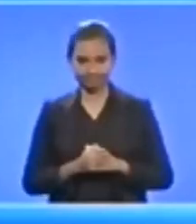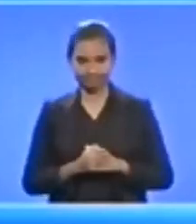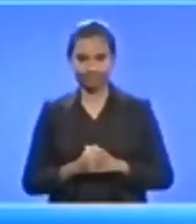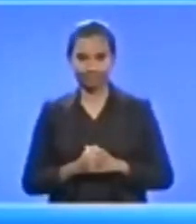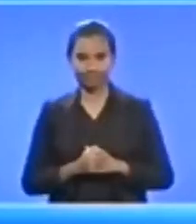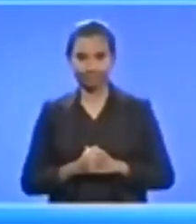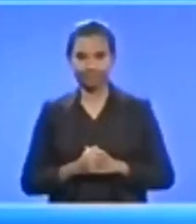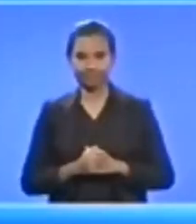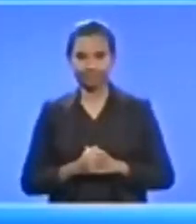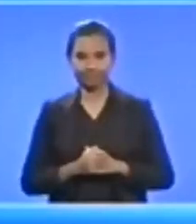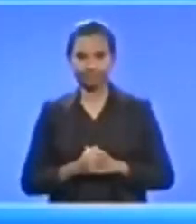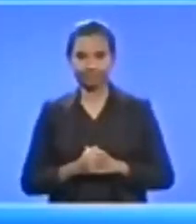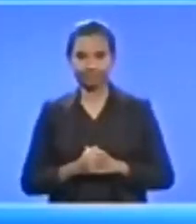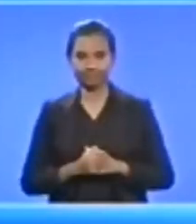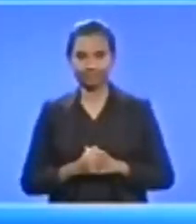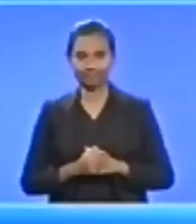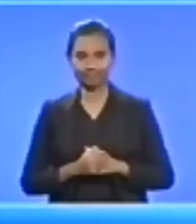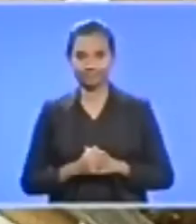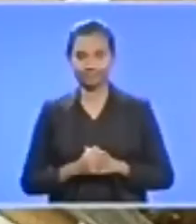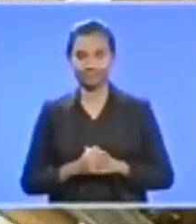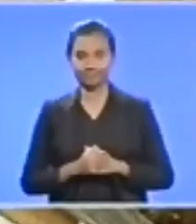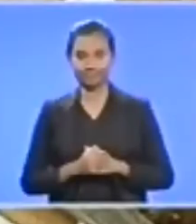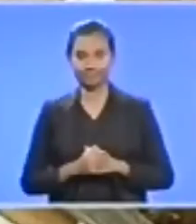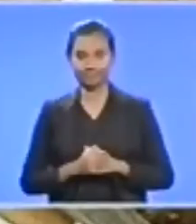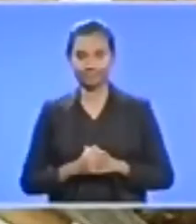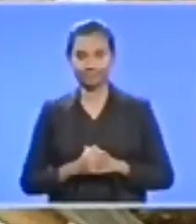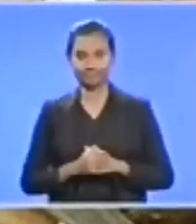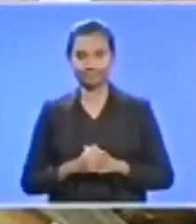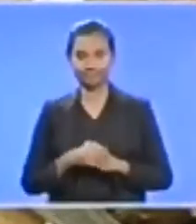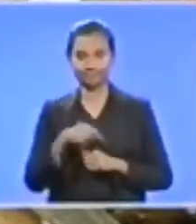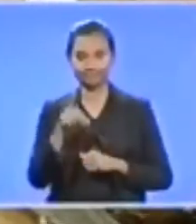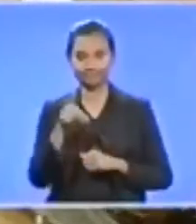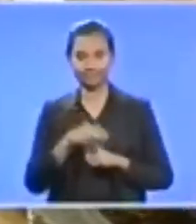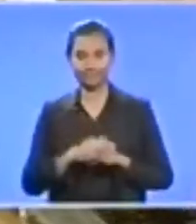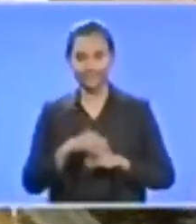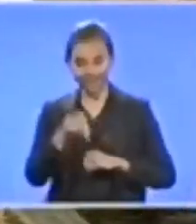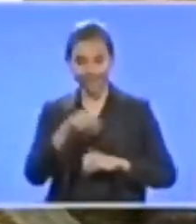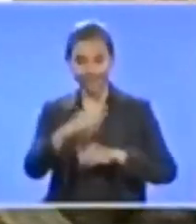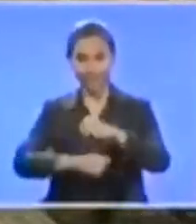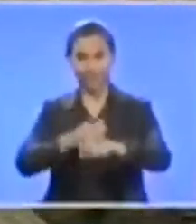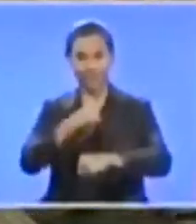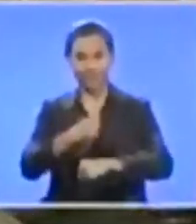Kua Ching Chie Kuai Le. Desia,